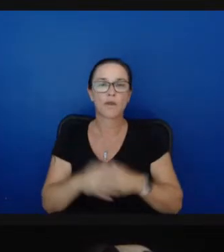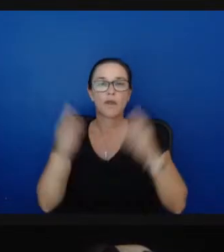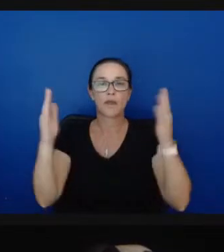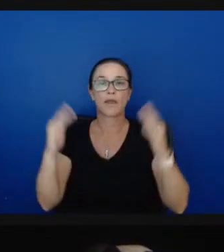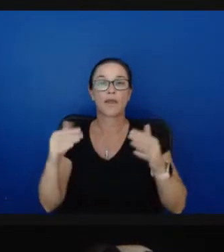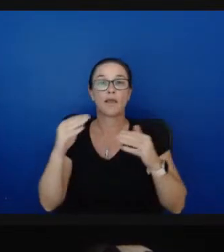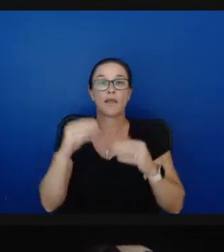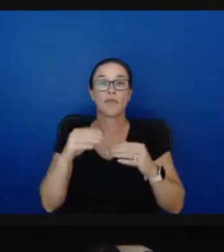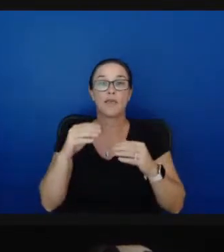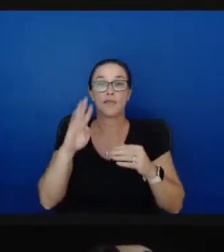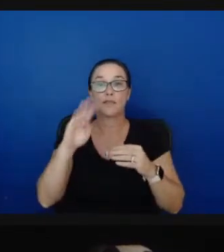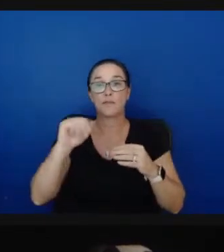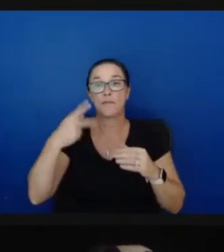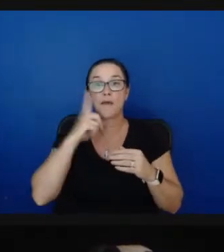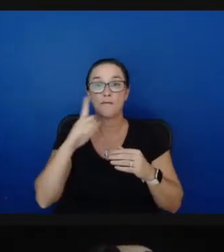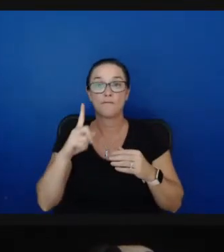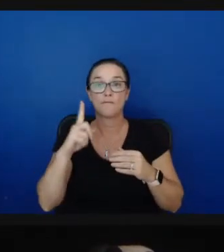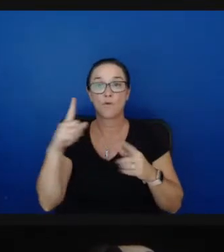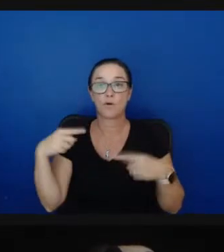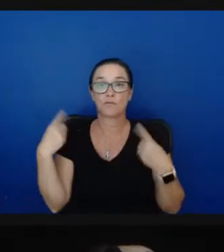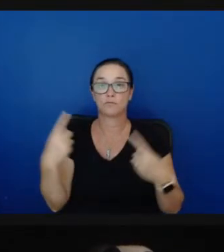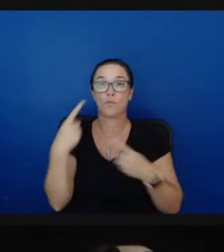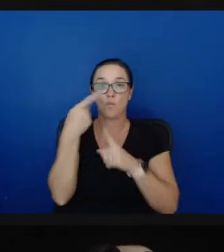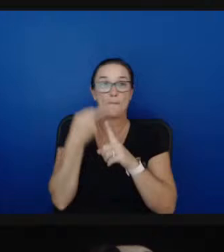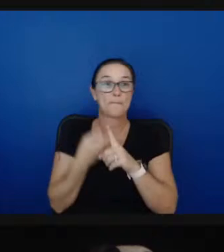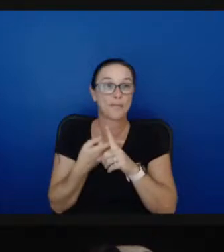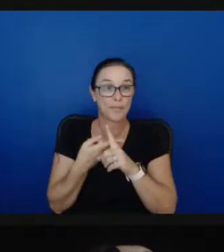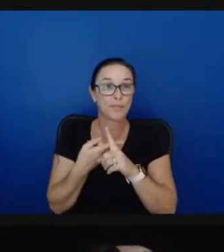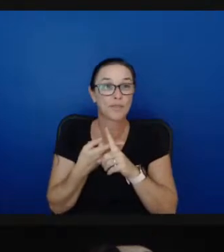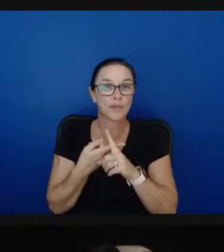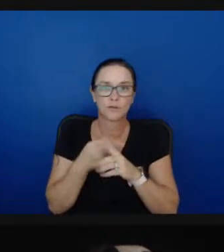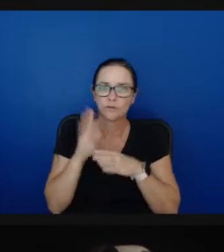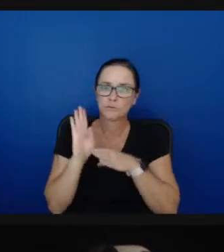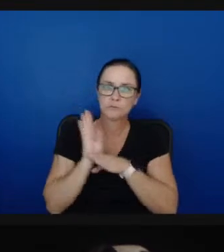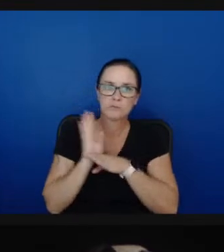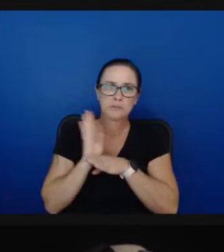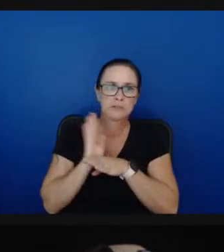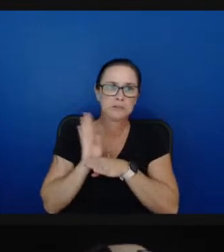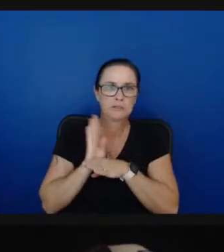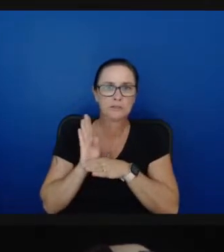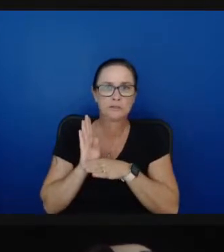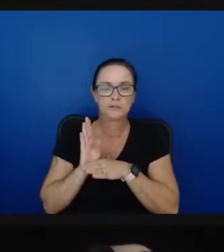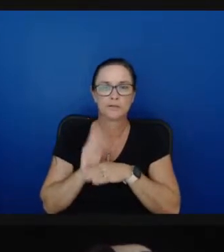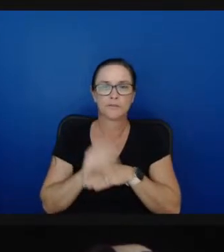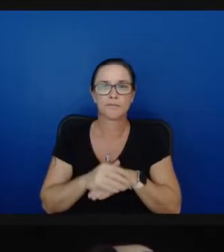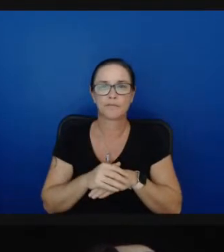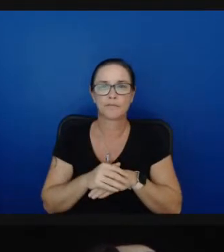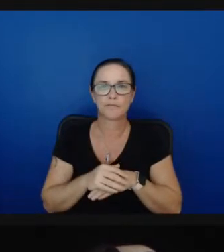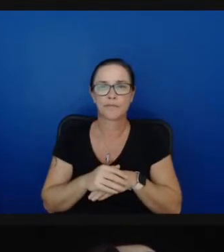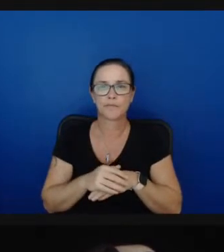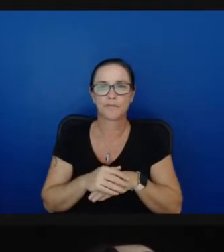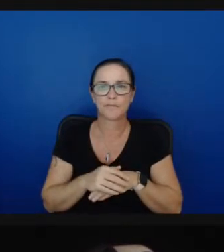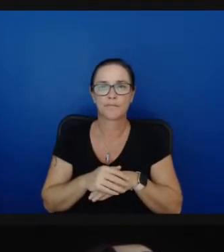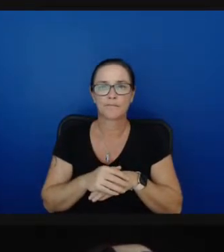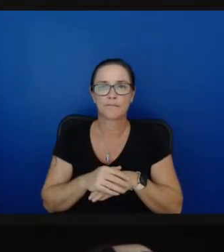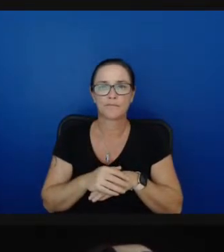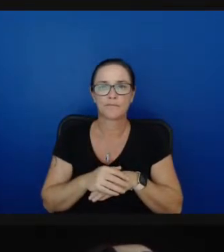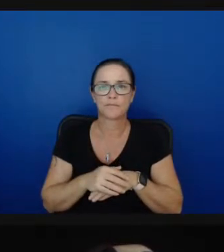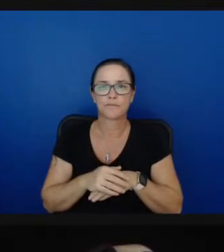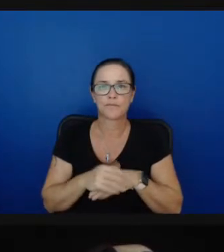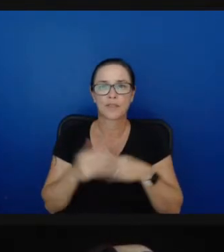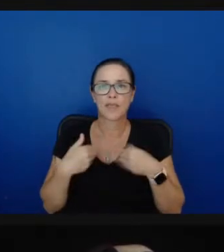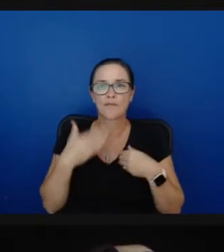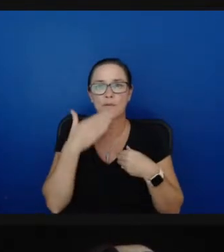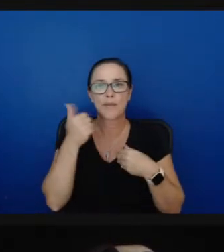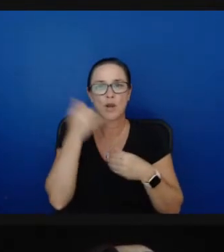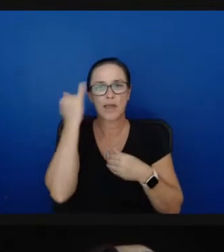earthquakes for the last month is a lot more busy, as you can see here. You really get a much better idea of the scale